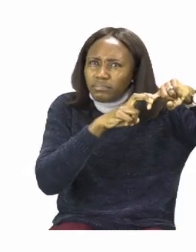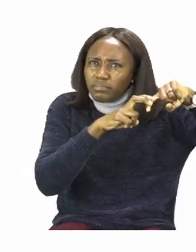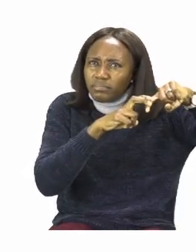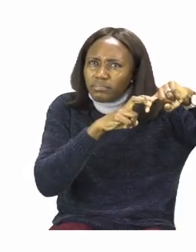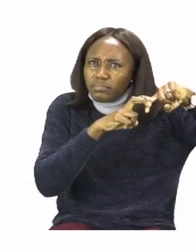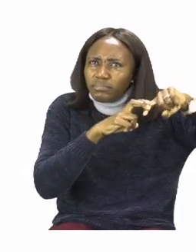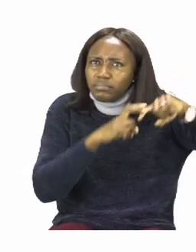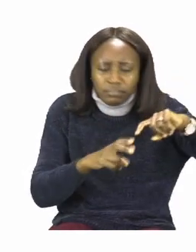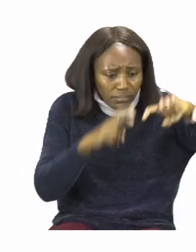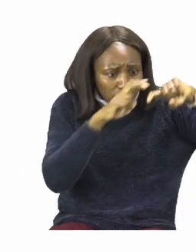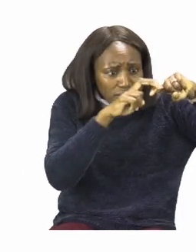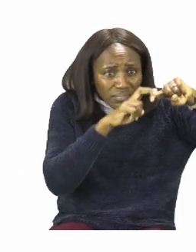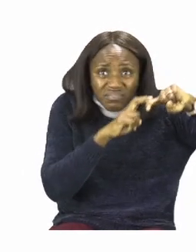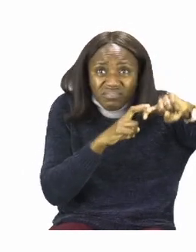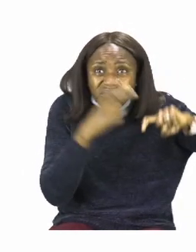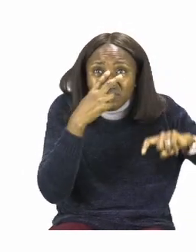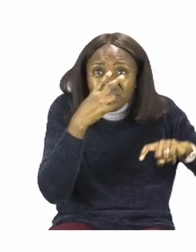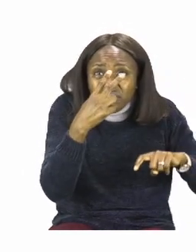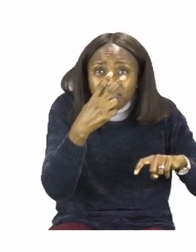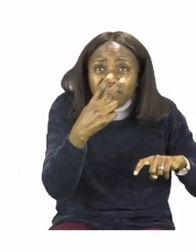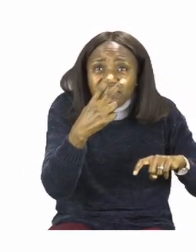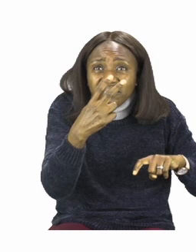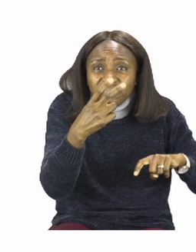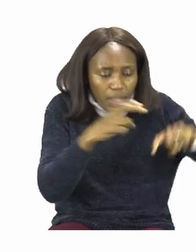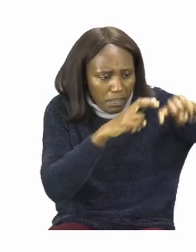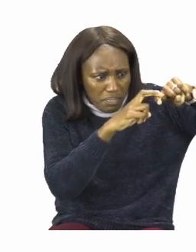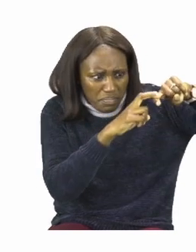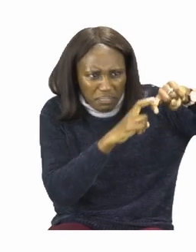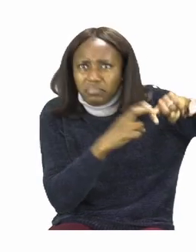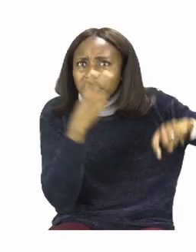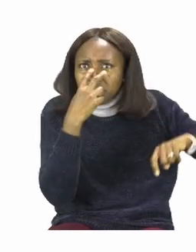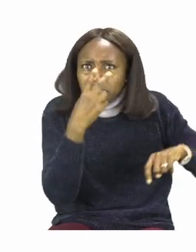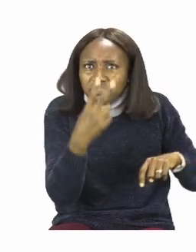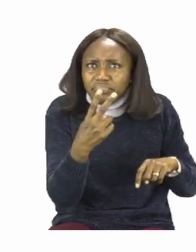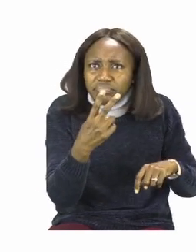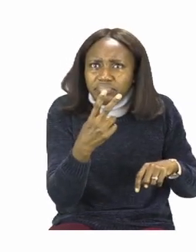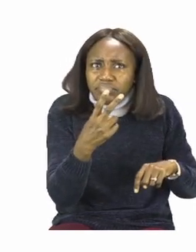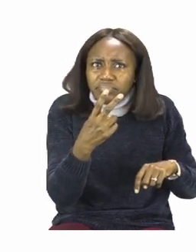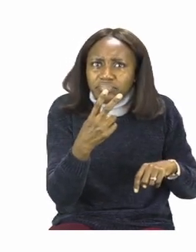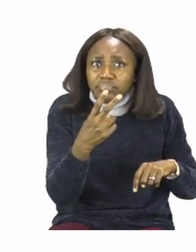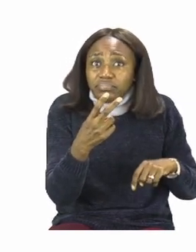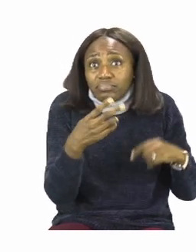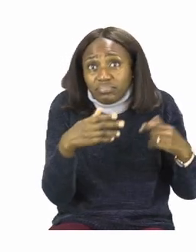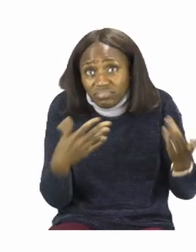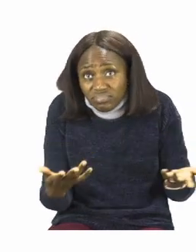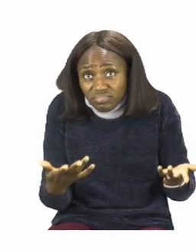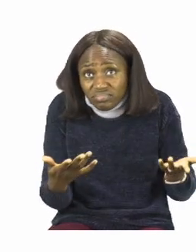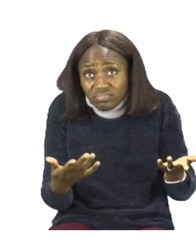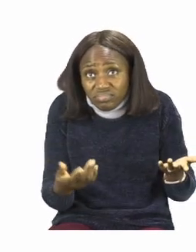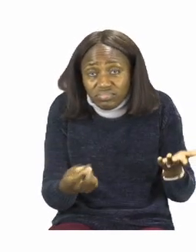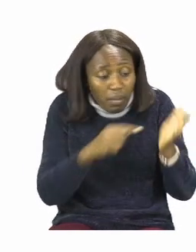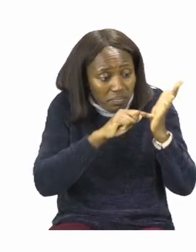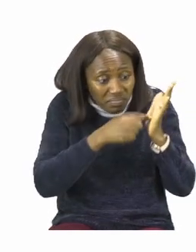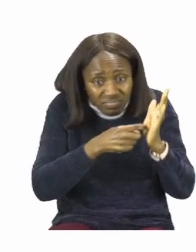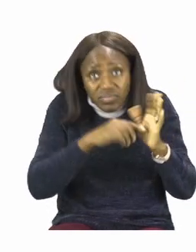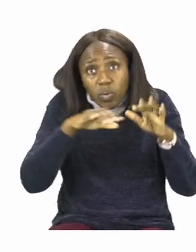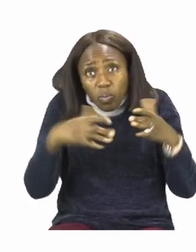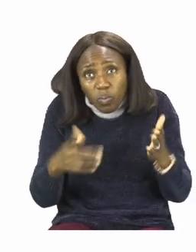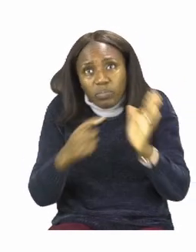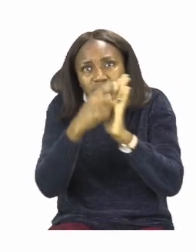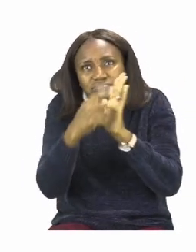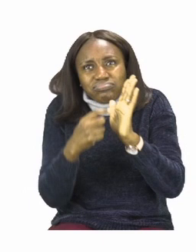you see the flying bats? Put a cross in the correct box.